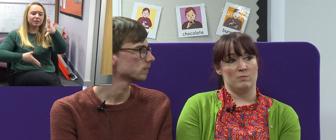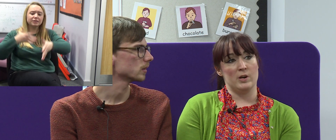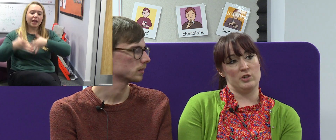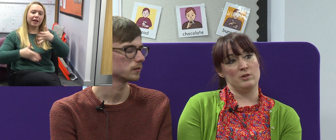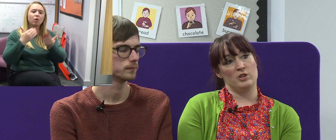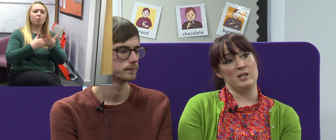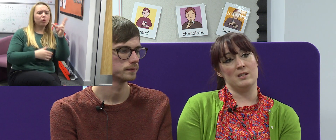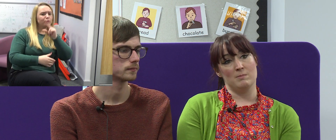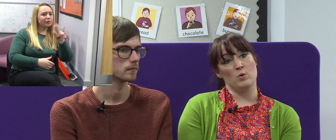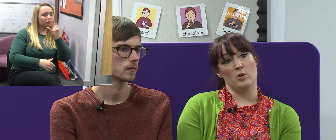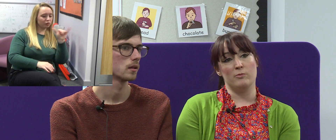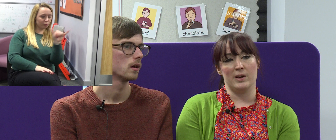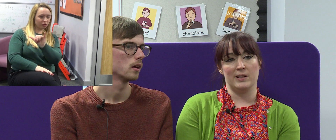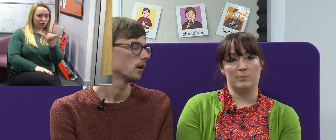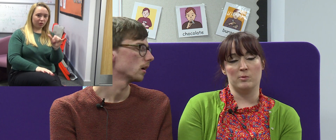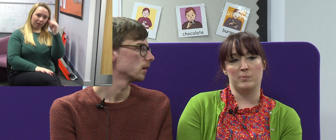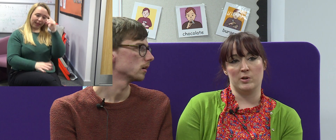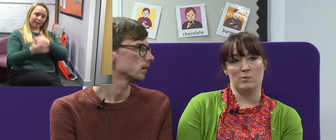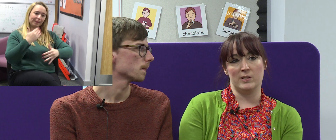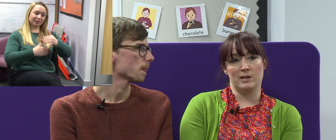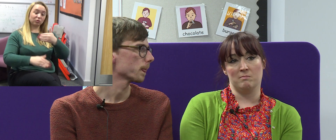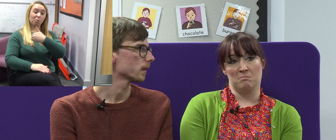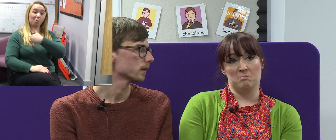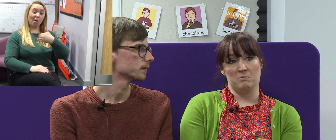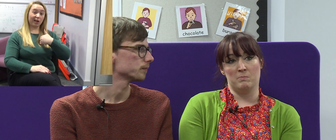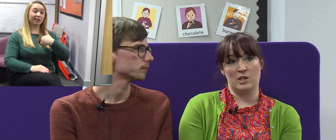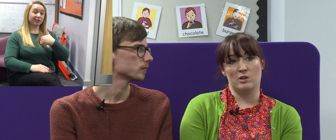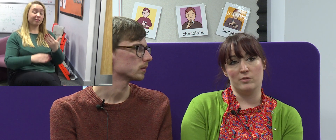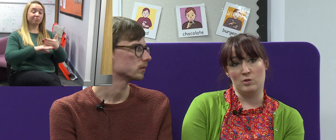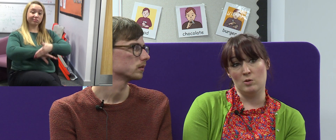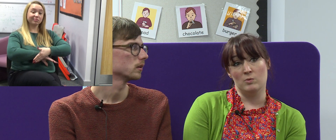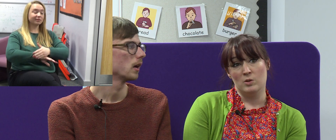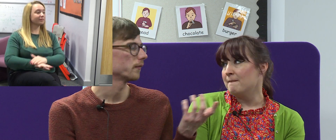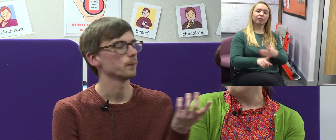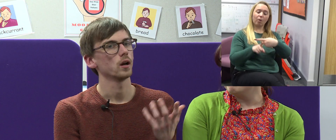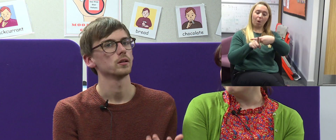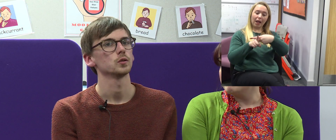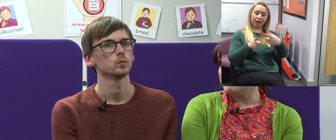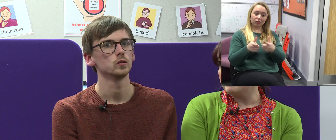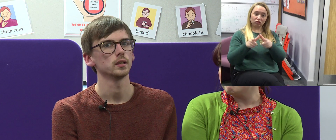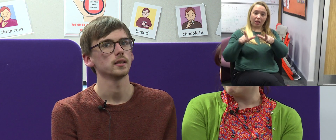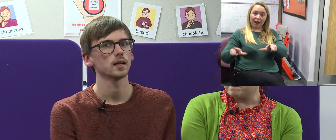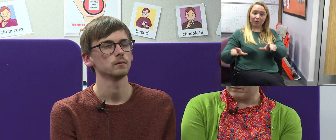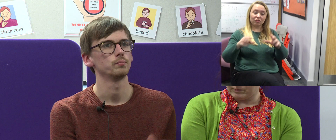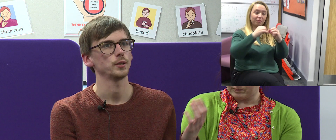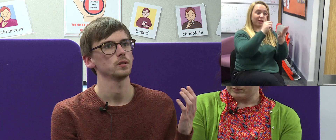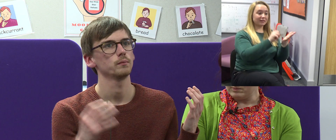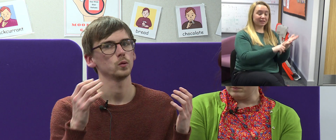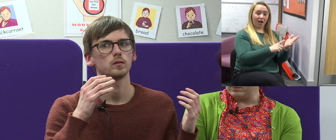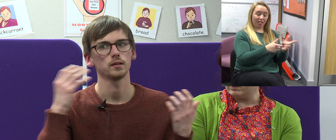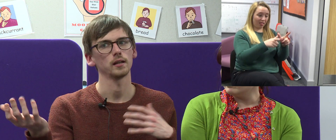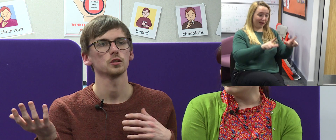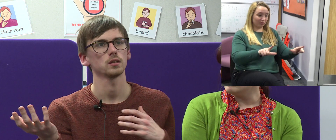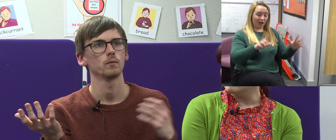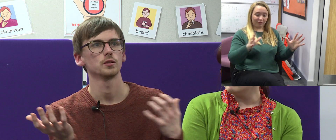which she needs more of but I think probably always a mixture of the two I think part of our job will really is kind of like doing